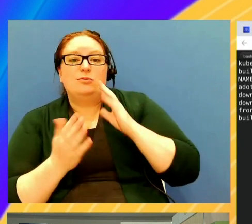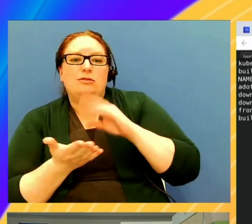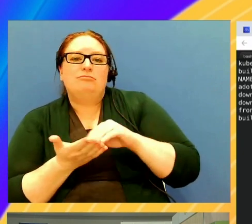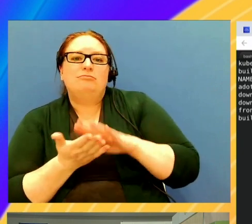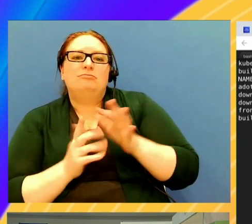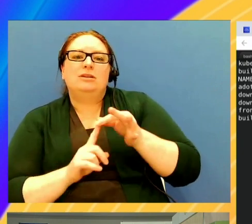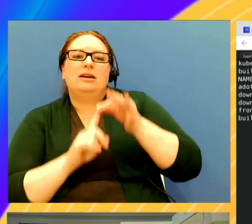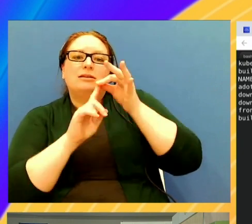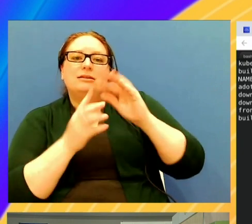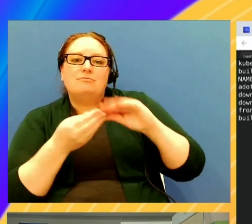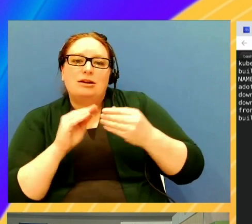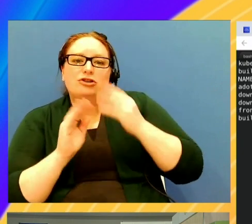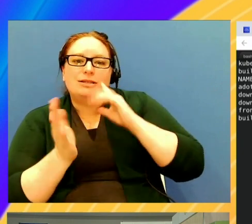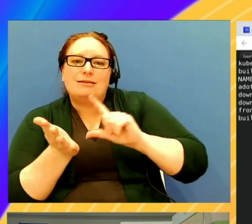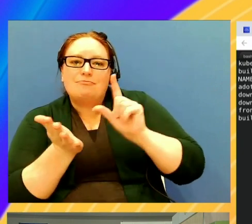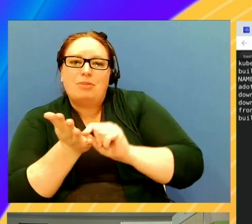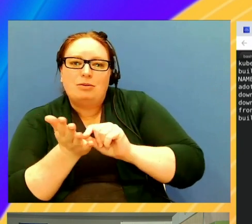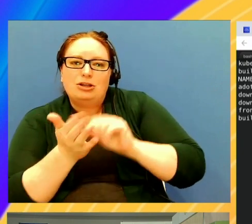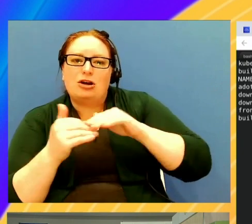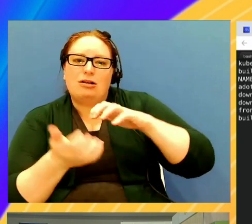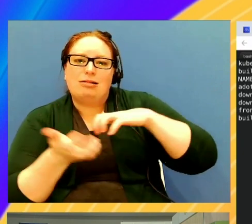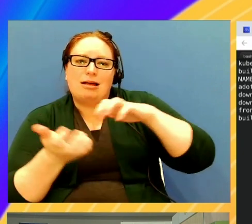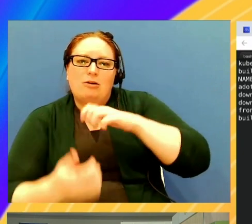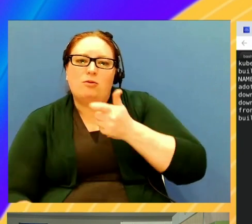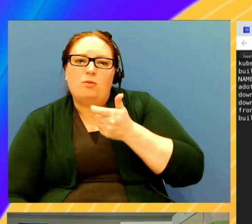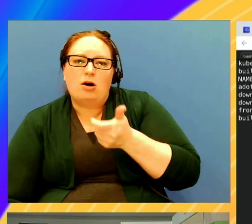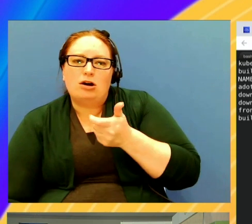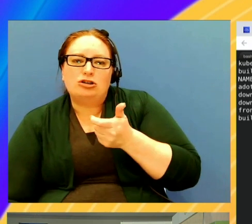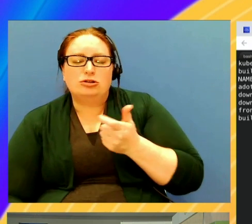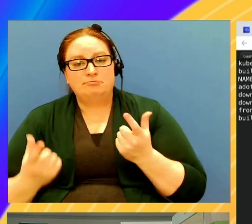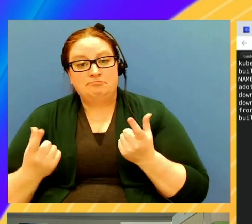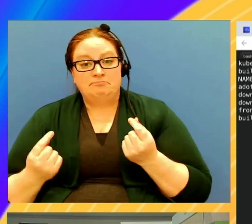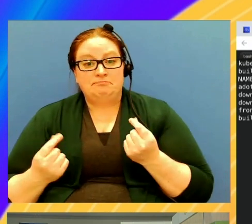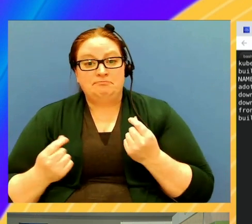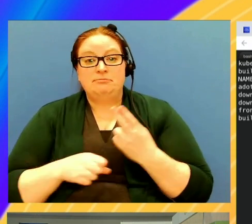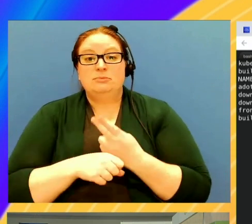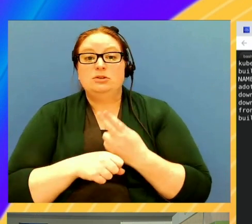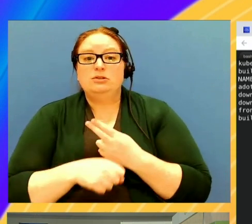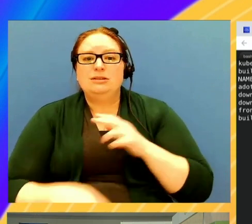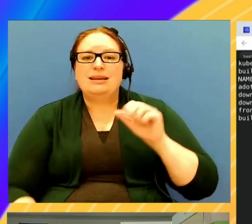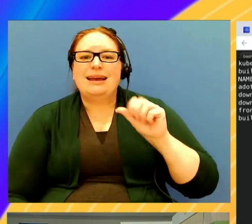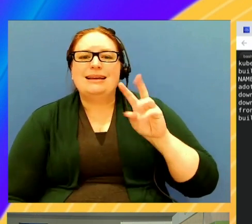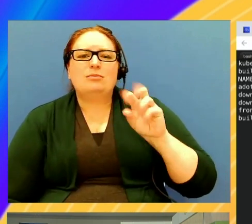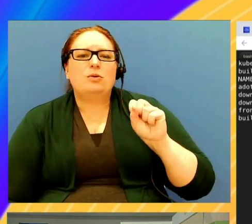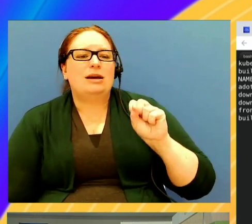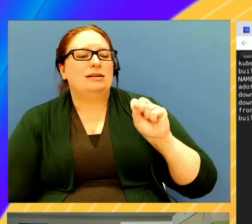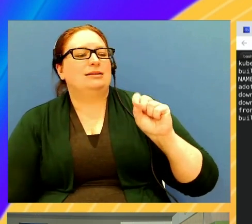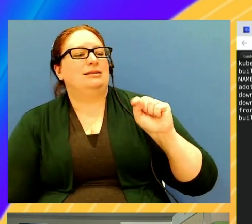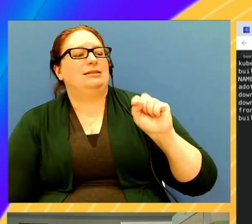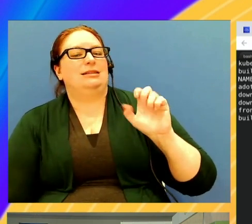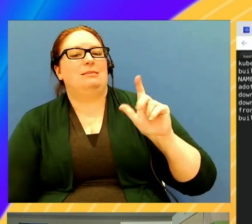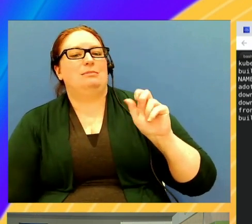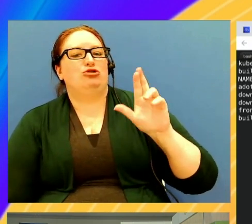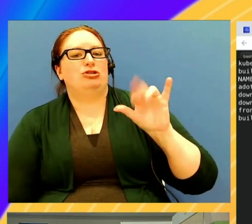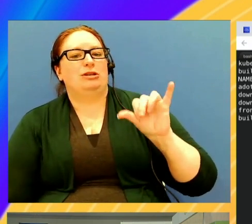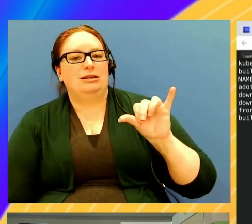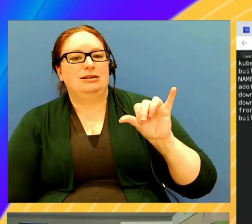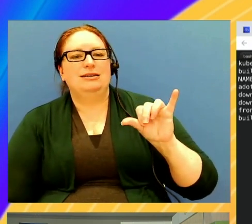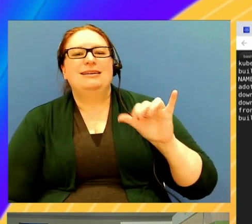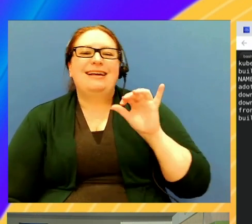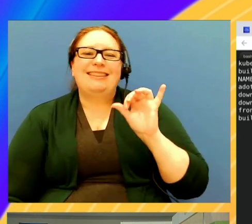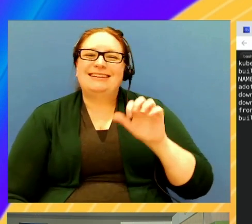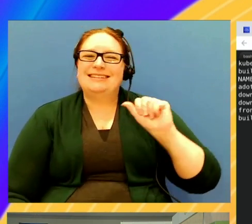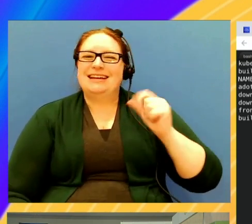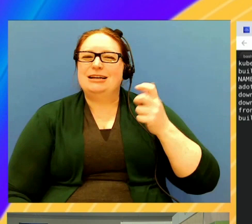store it on, publish it on the Cloudwatch. So the way we're going to do it is using the AWS distro for OpenTelemetry. Basically, it's an agent that